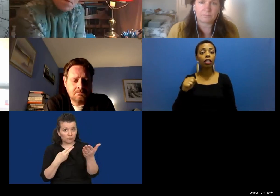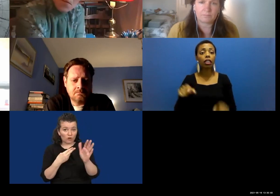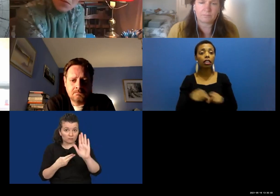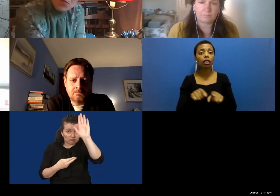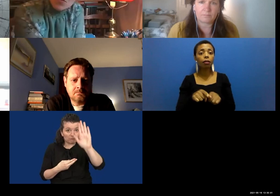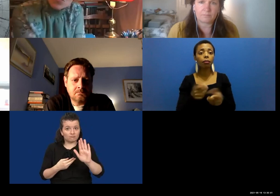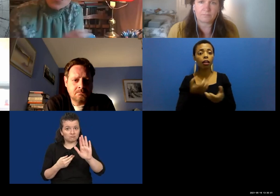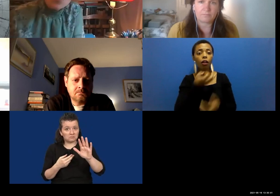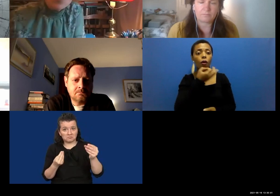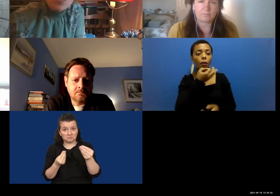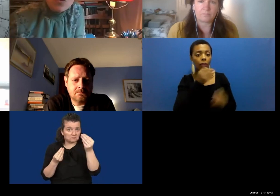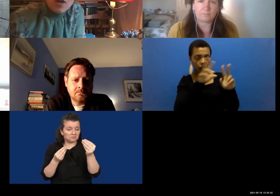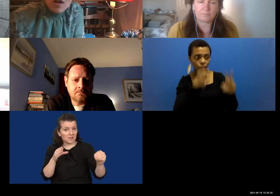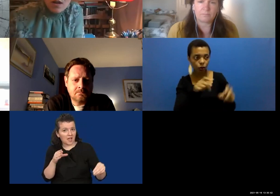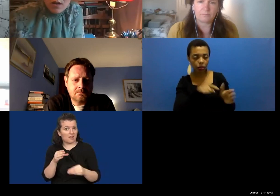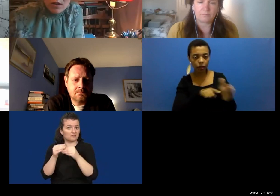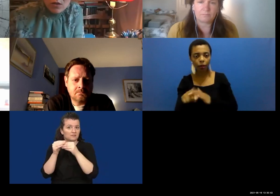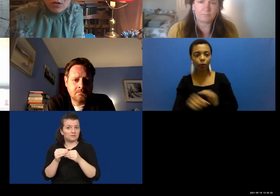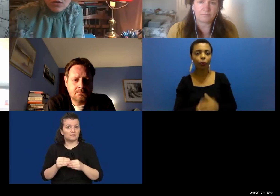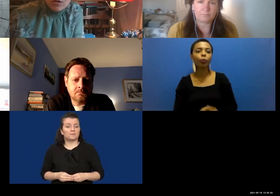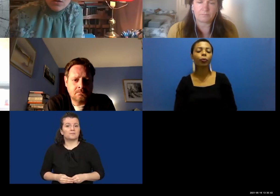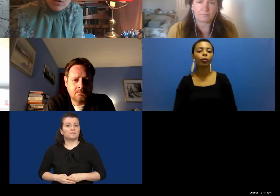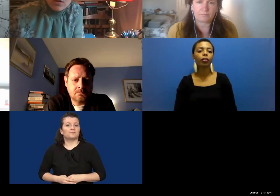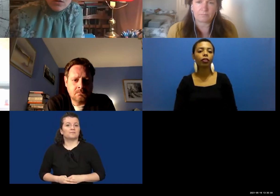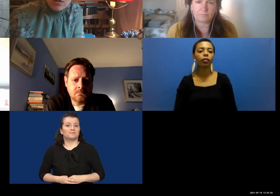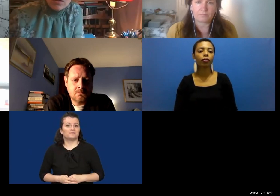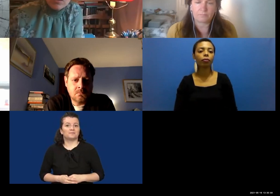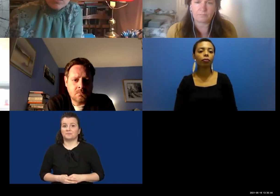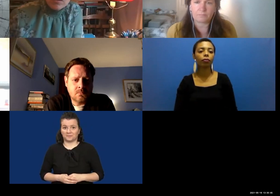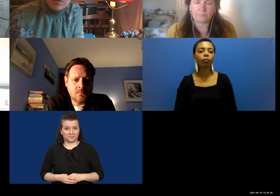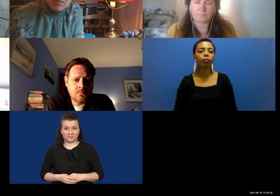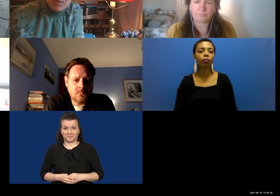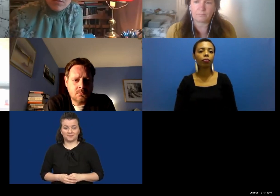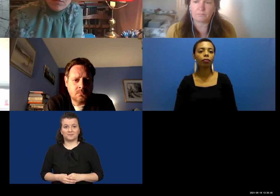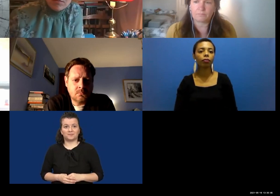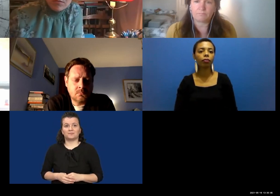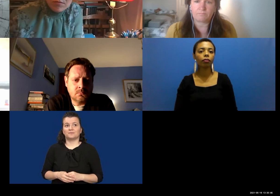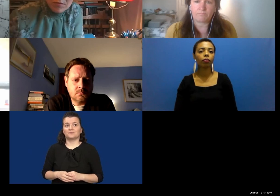on this one? Not particularly, Arthur.